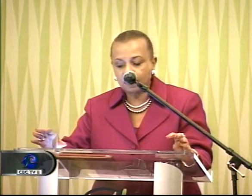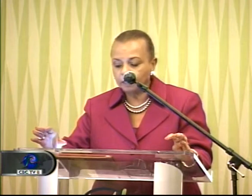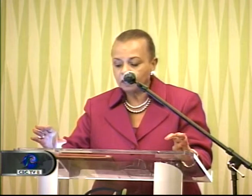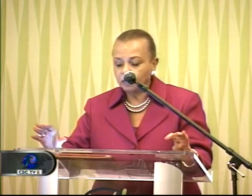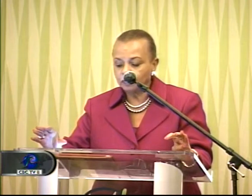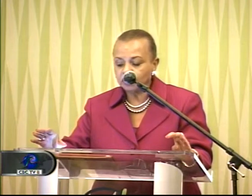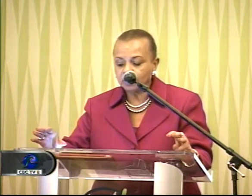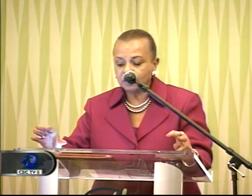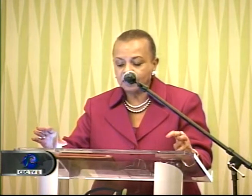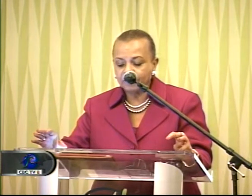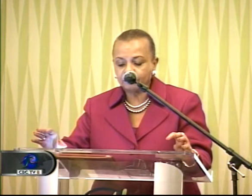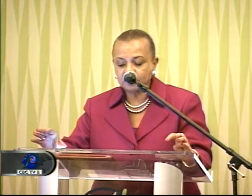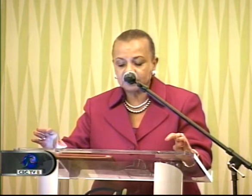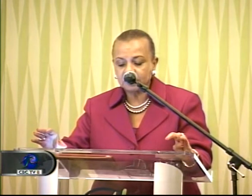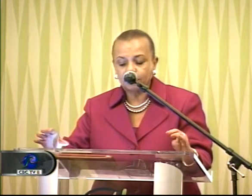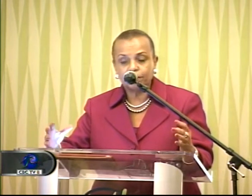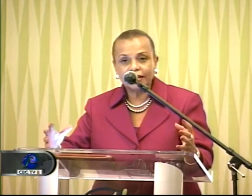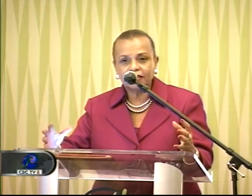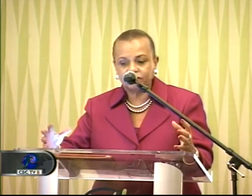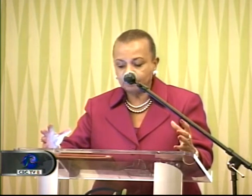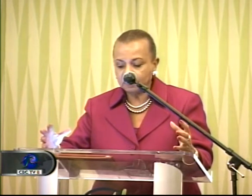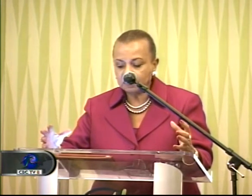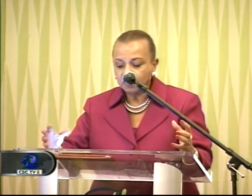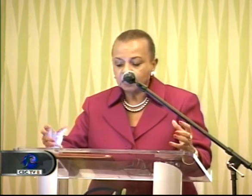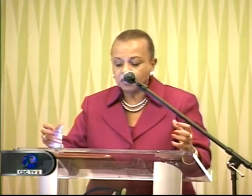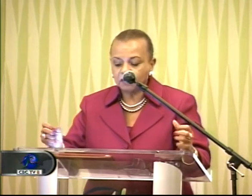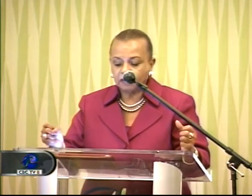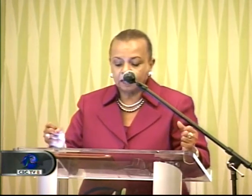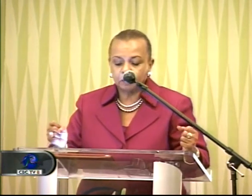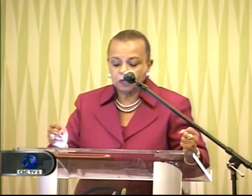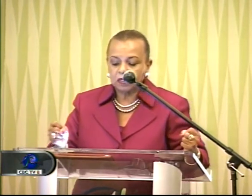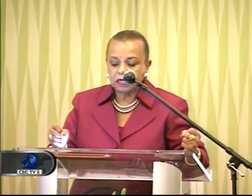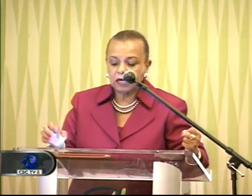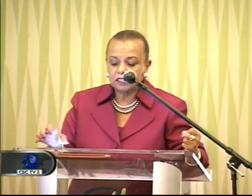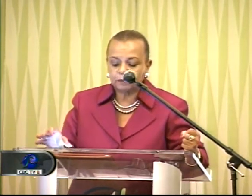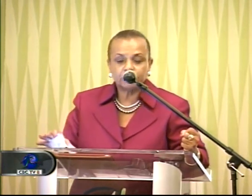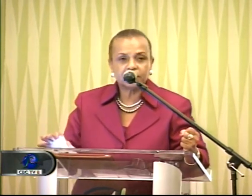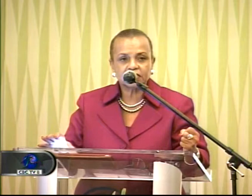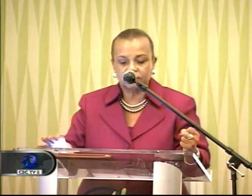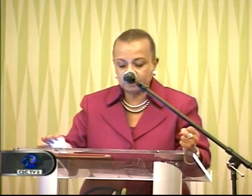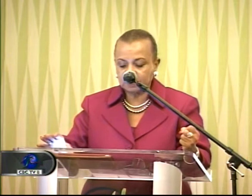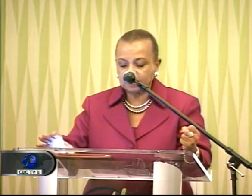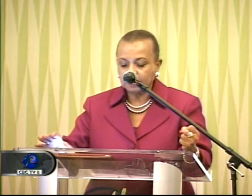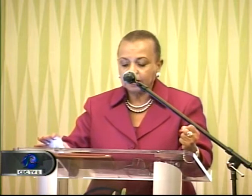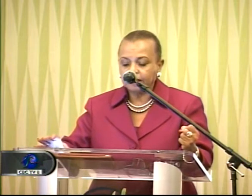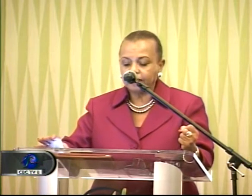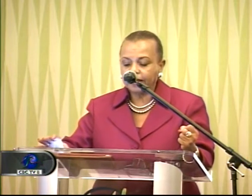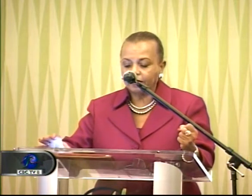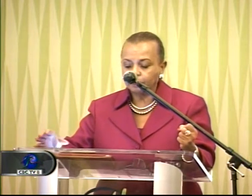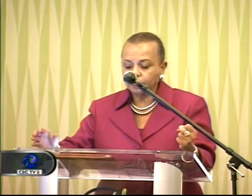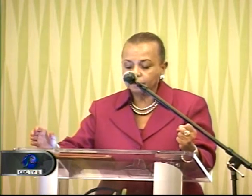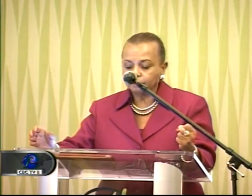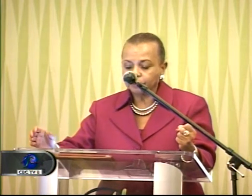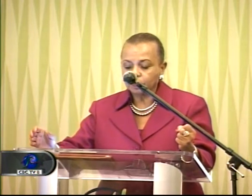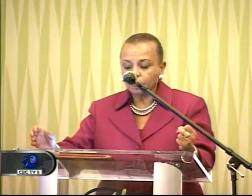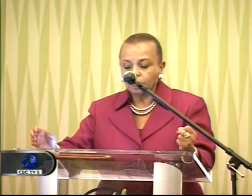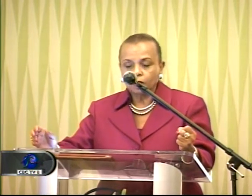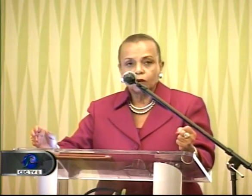as sub-regional efforts by governments to develop world-class public services in the